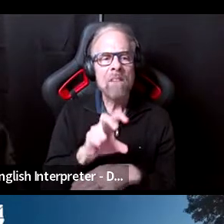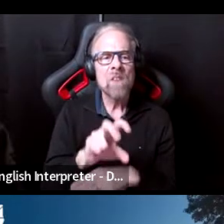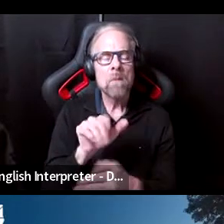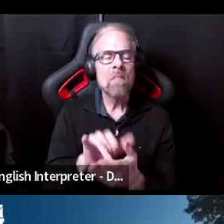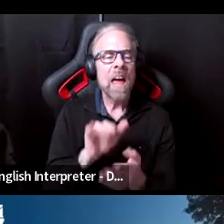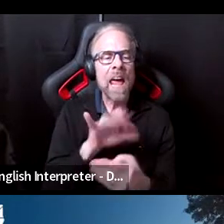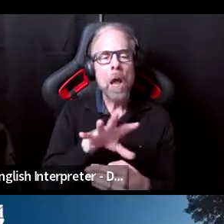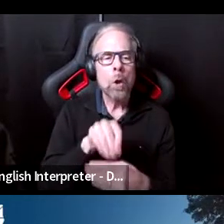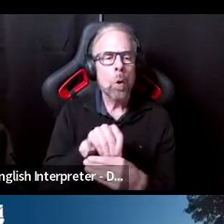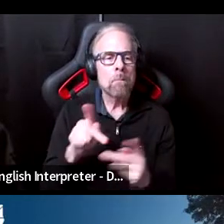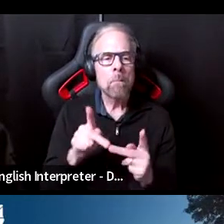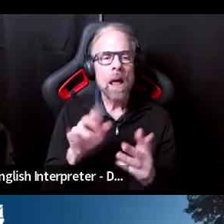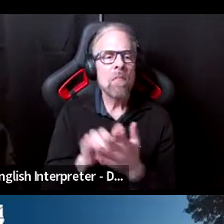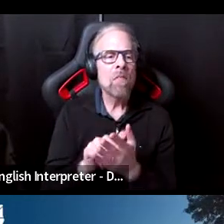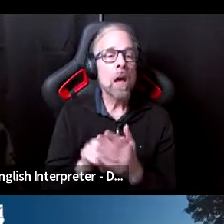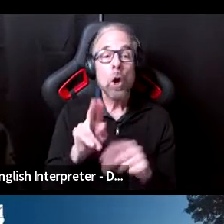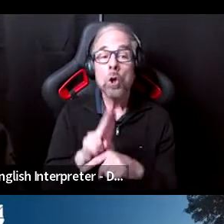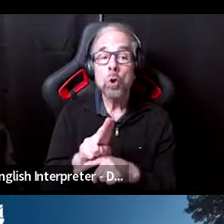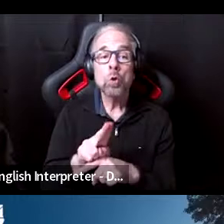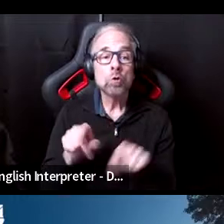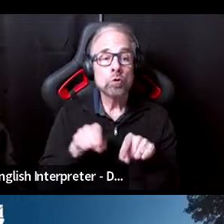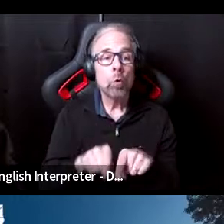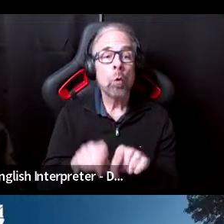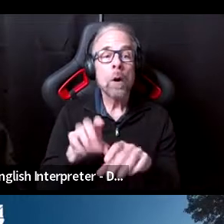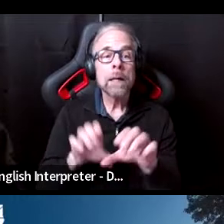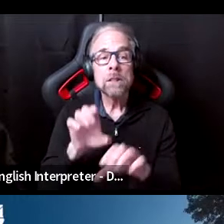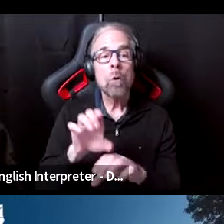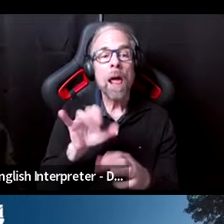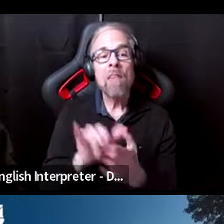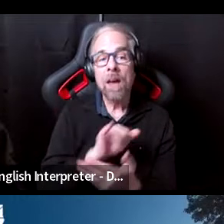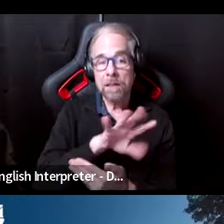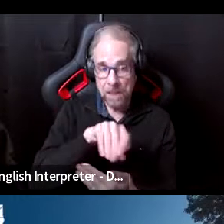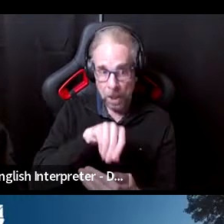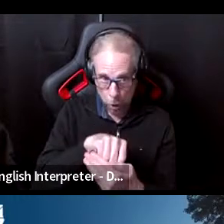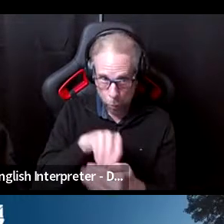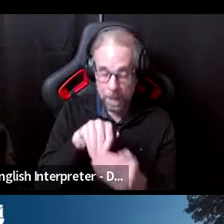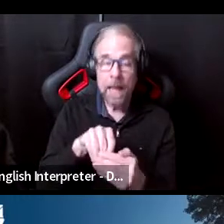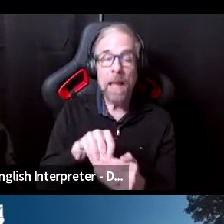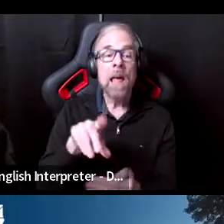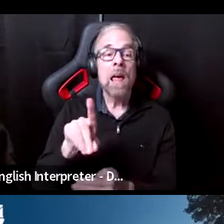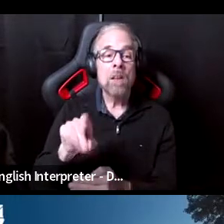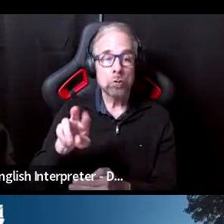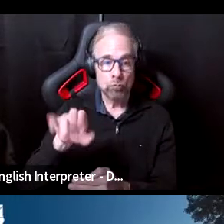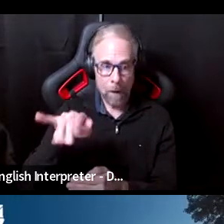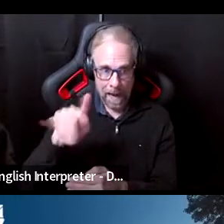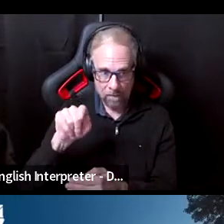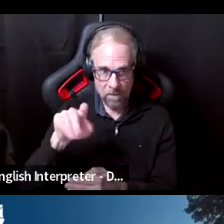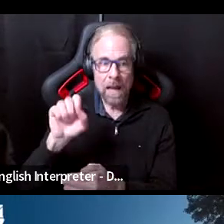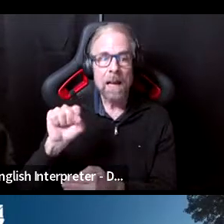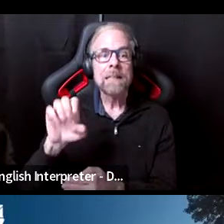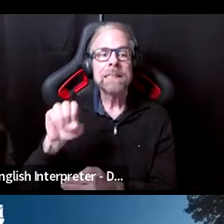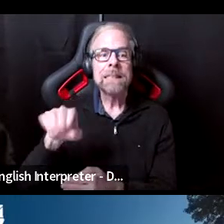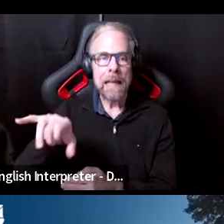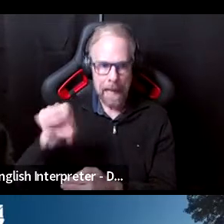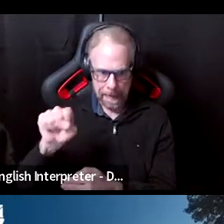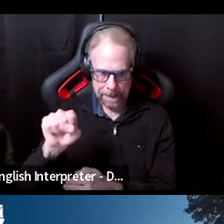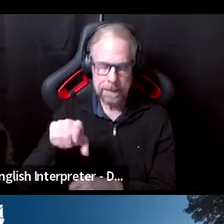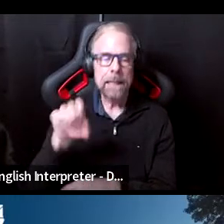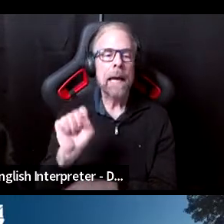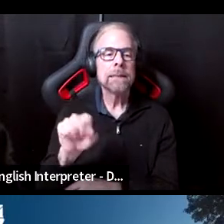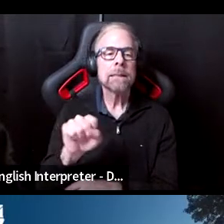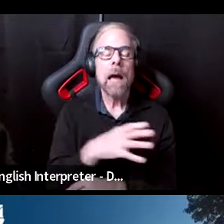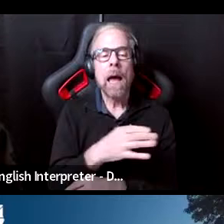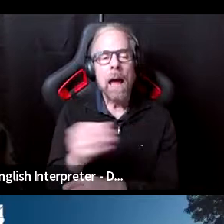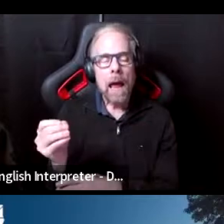that may be used during construction, are included in the draft SEIS. And so